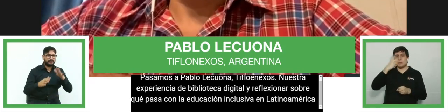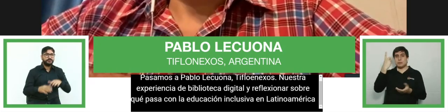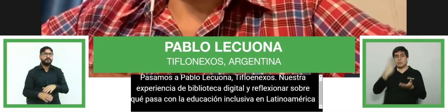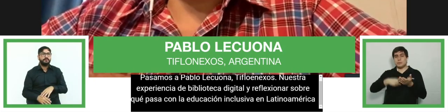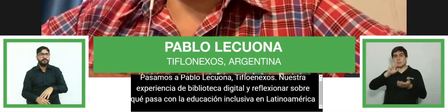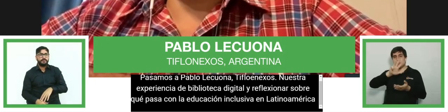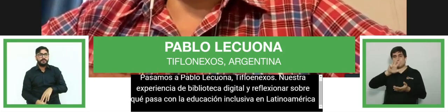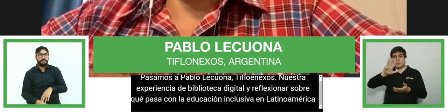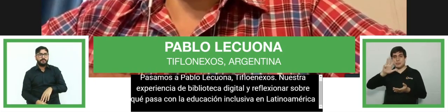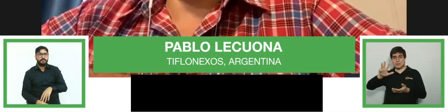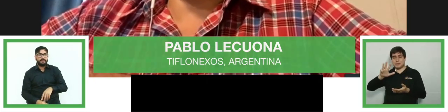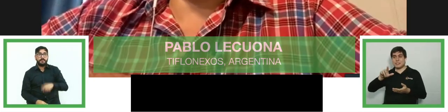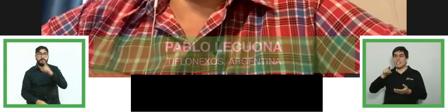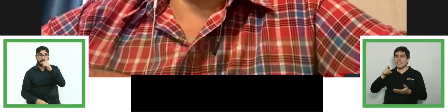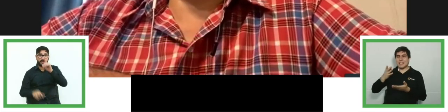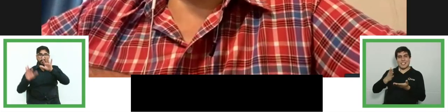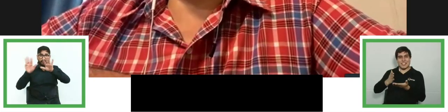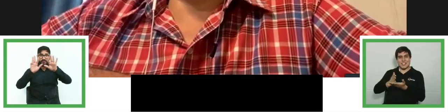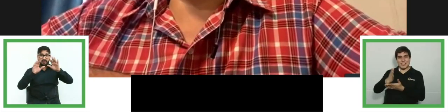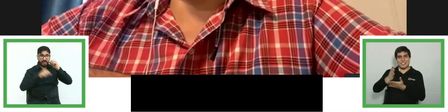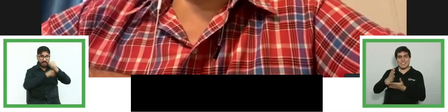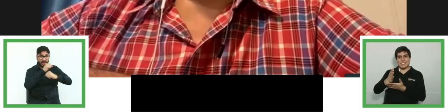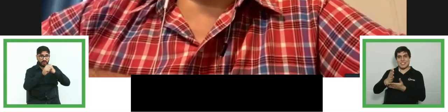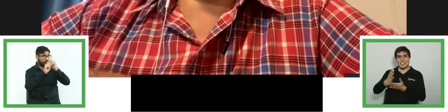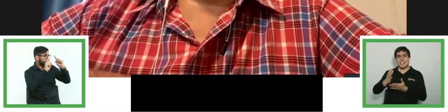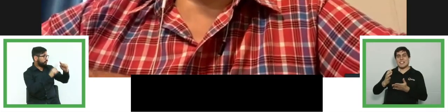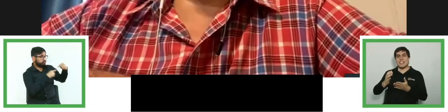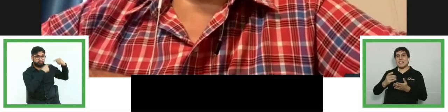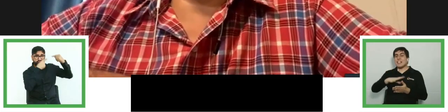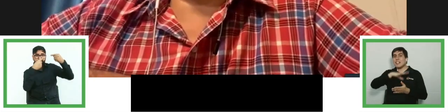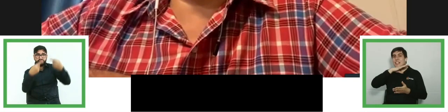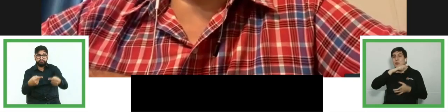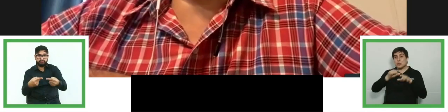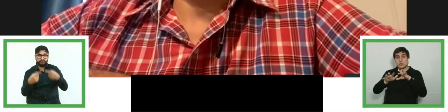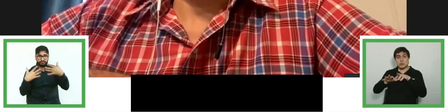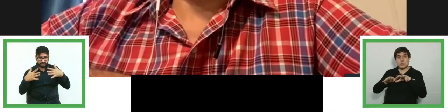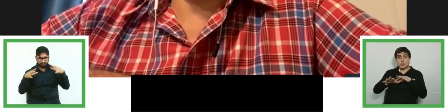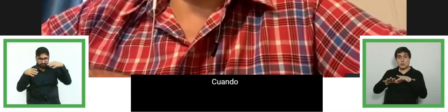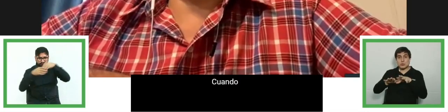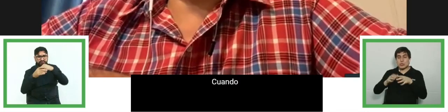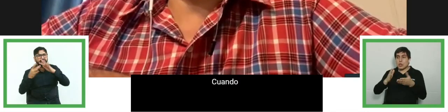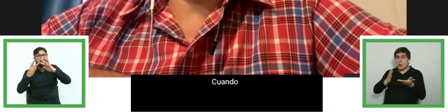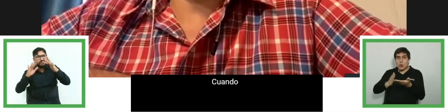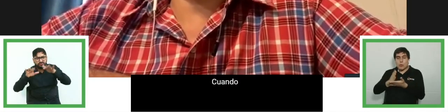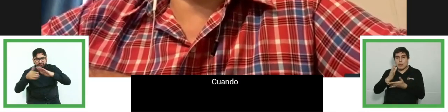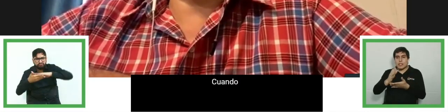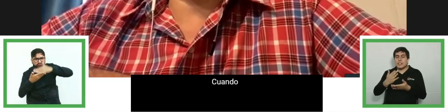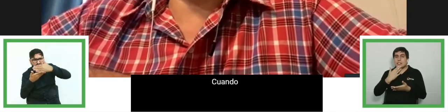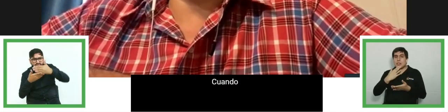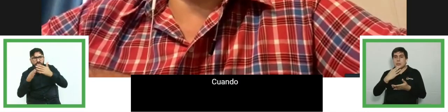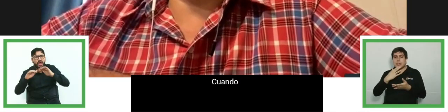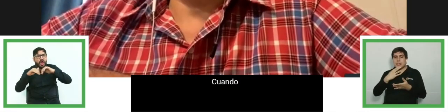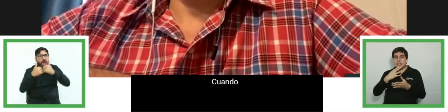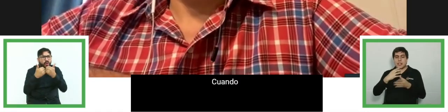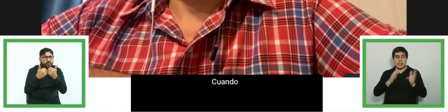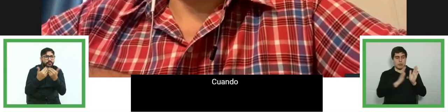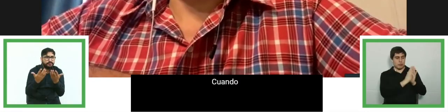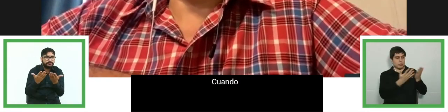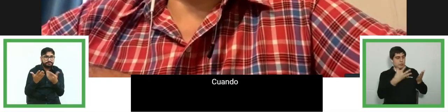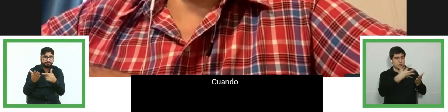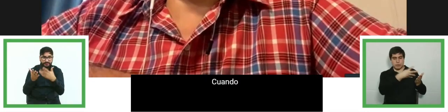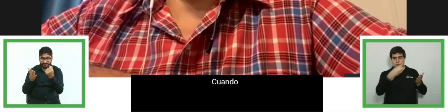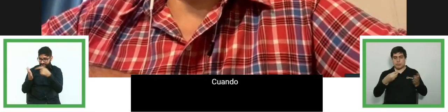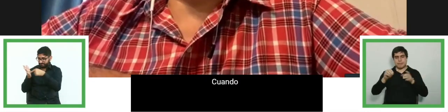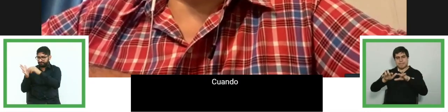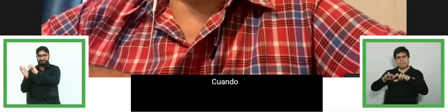started to have computers accessible and be able to digitalize material and printed